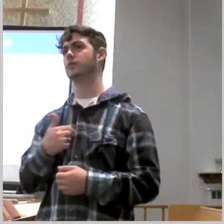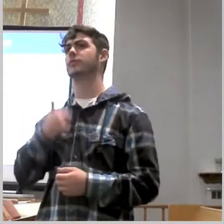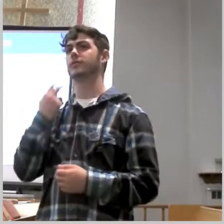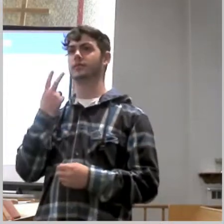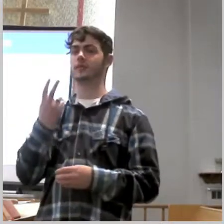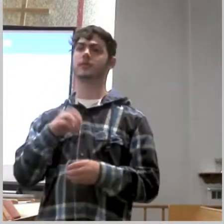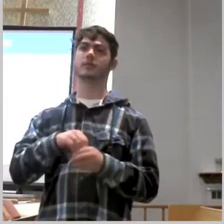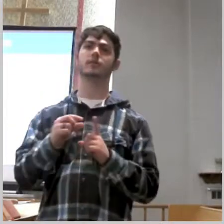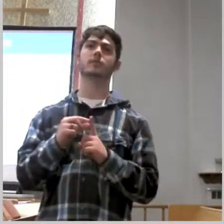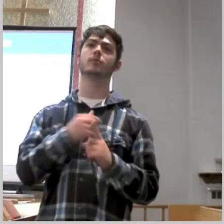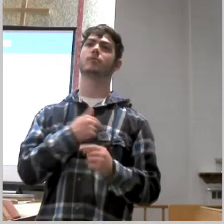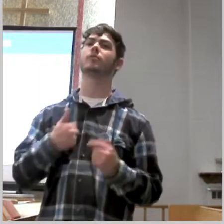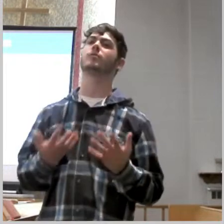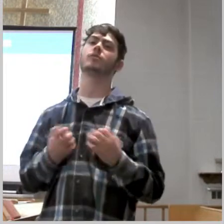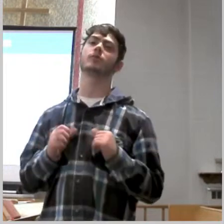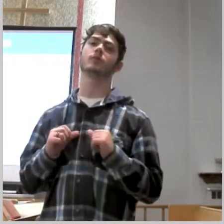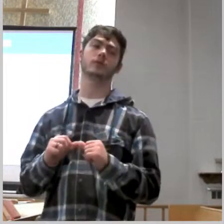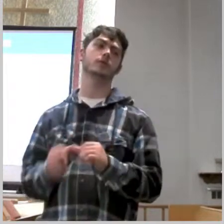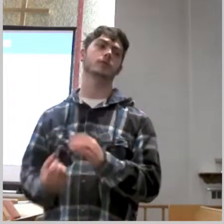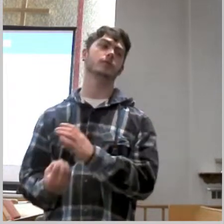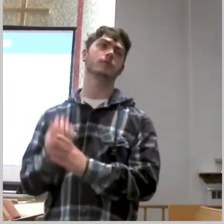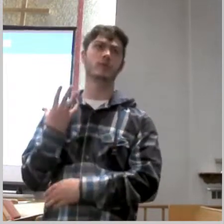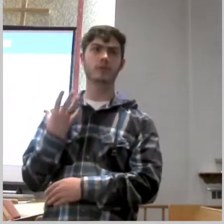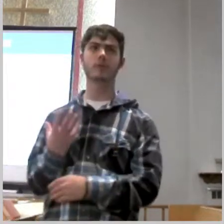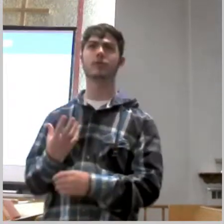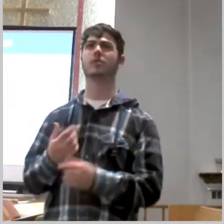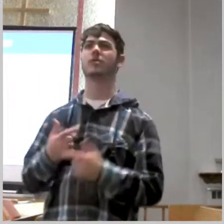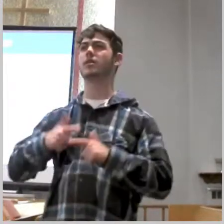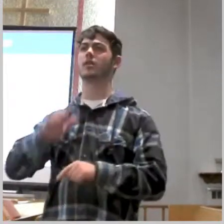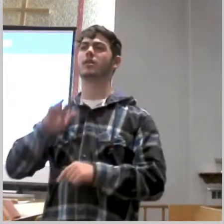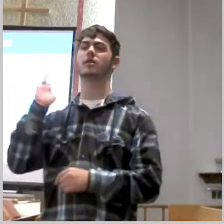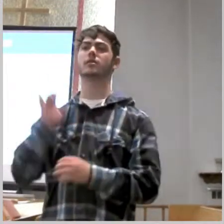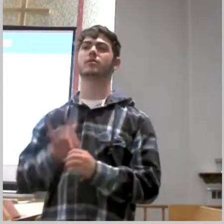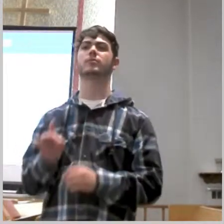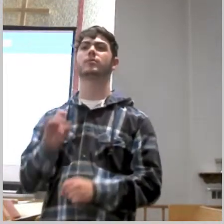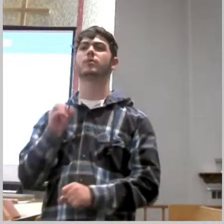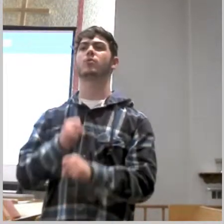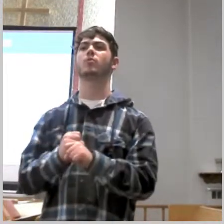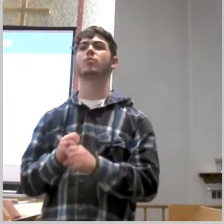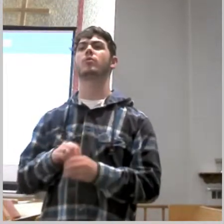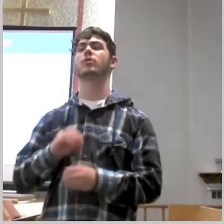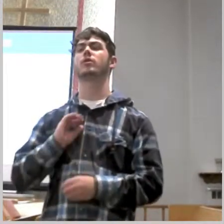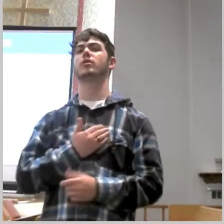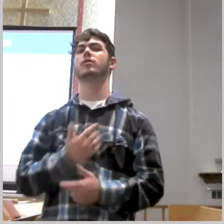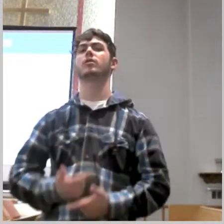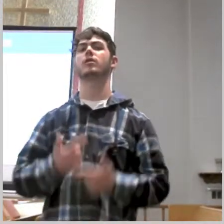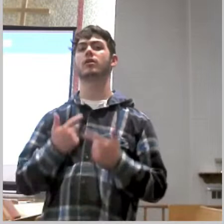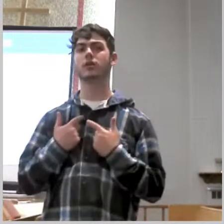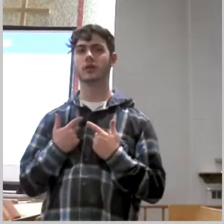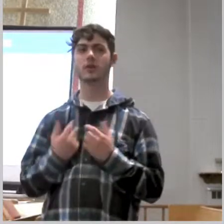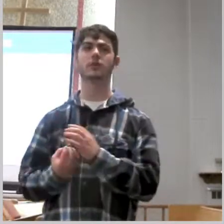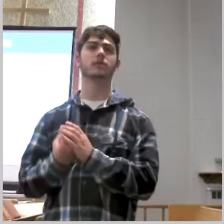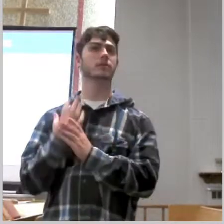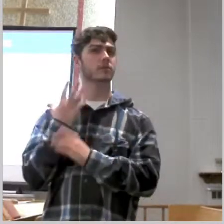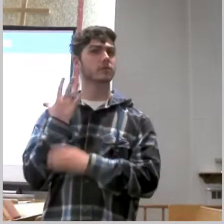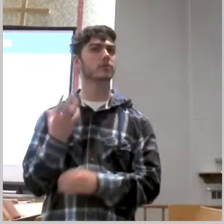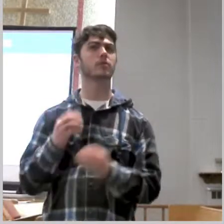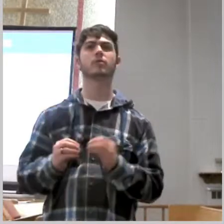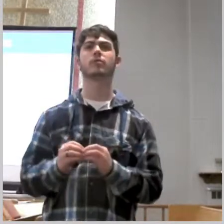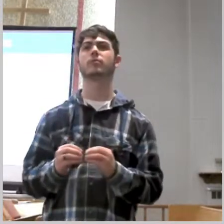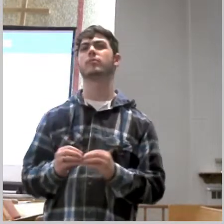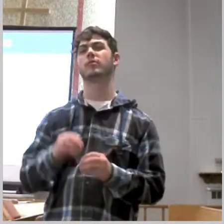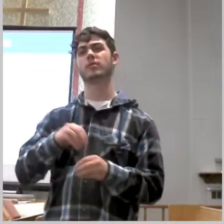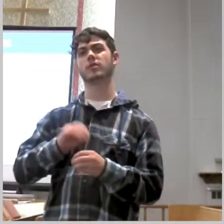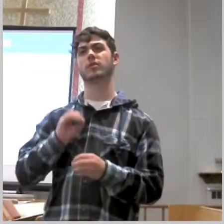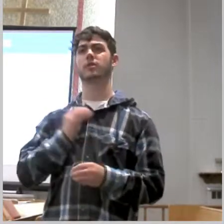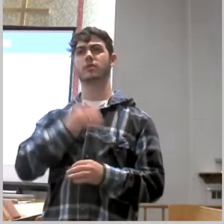We want to continue to grow, to let your Spirit work in our lives for us to grow in our faith, to grow